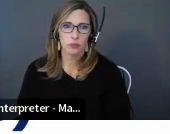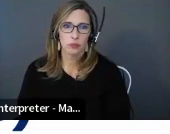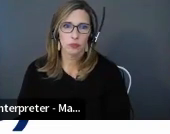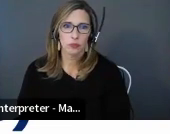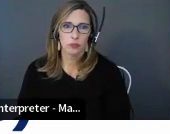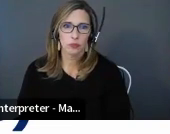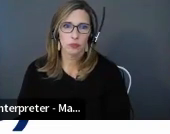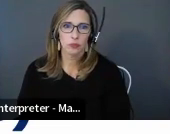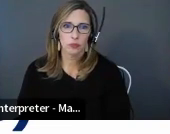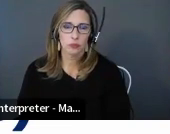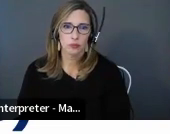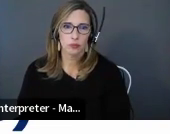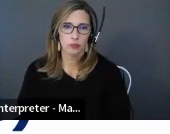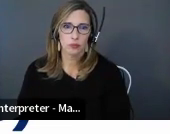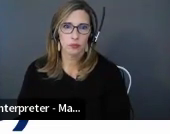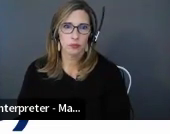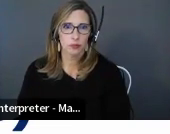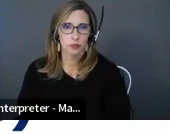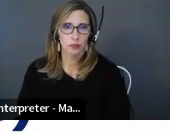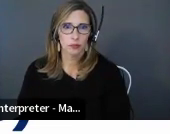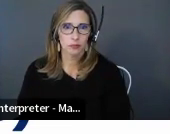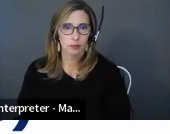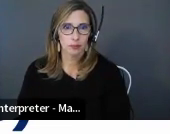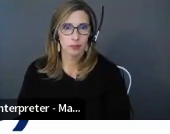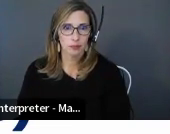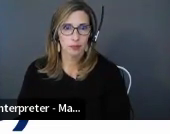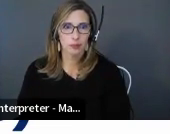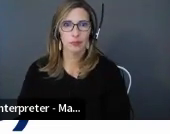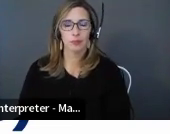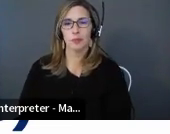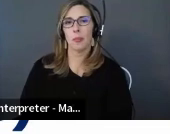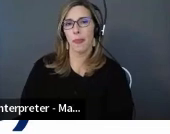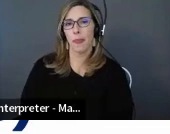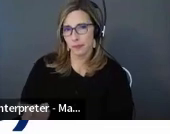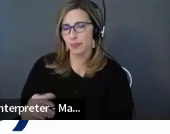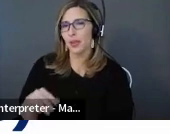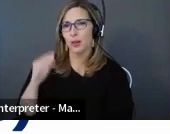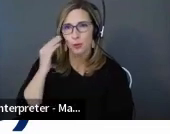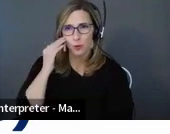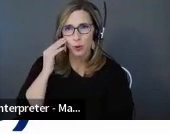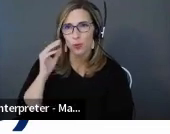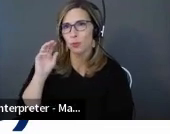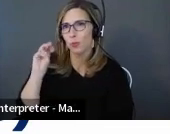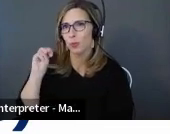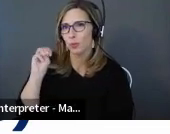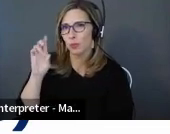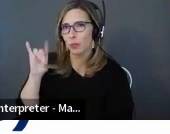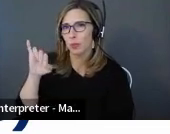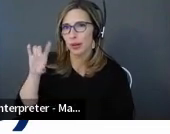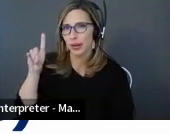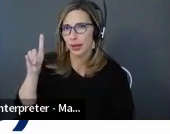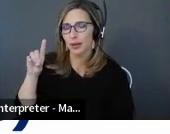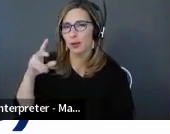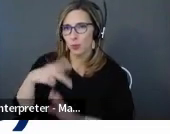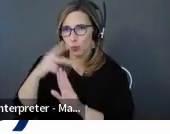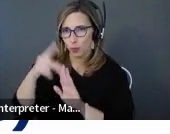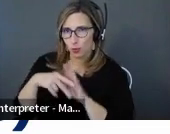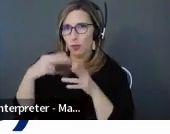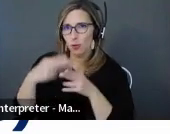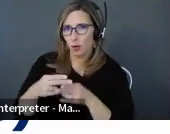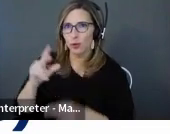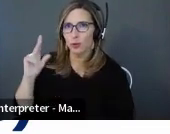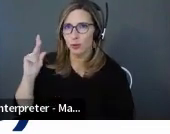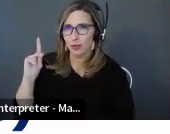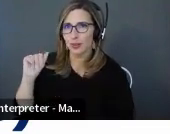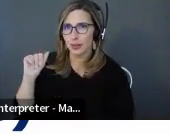And as you may be aware, Kansas Medicaid program is called CanCare. So to explain